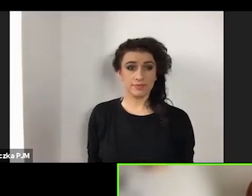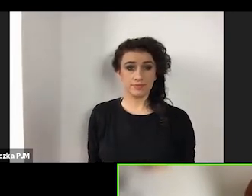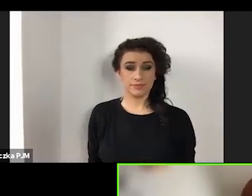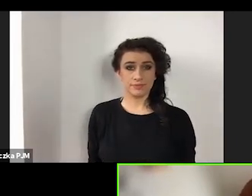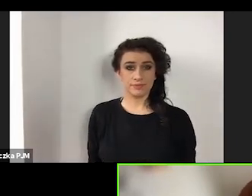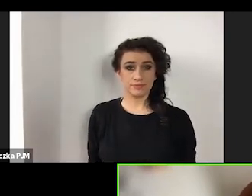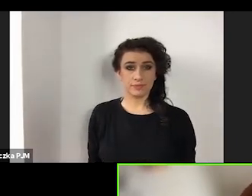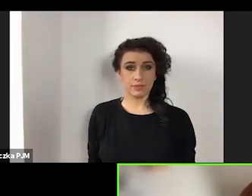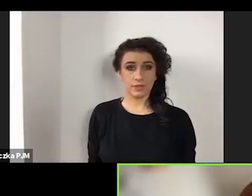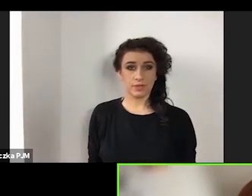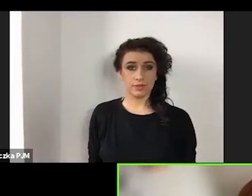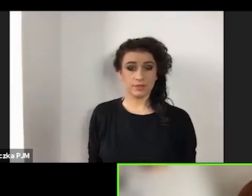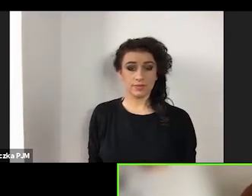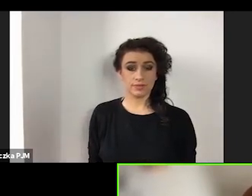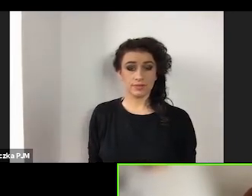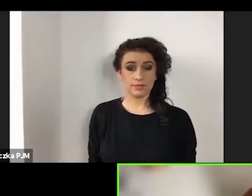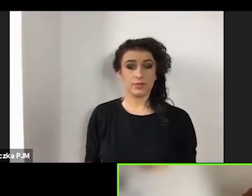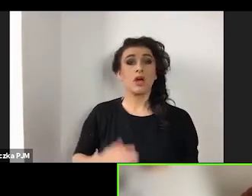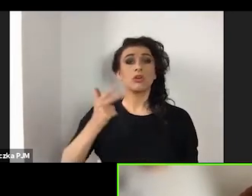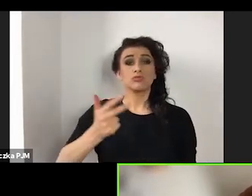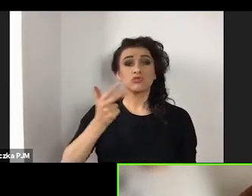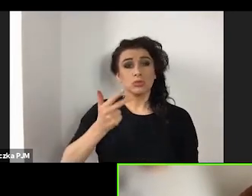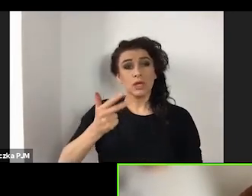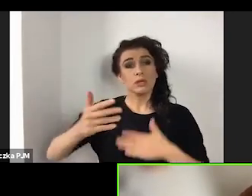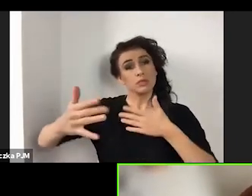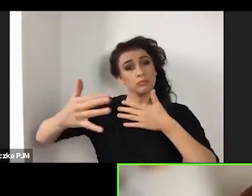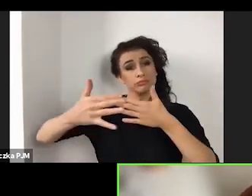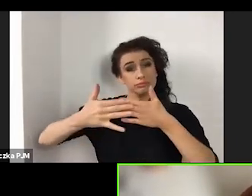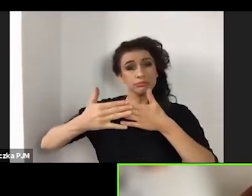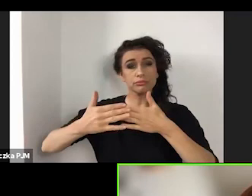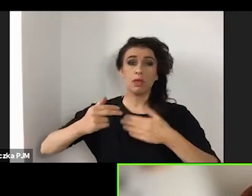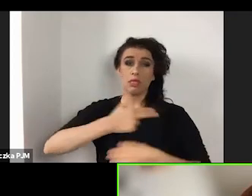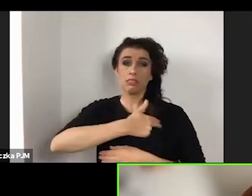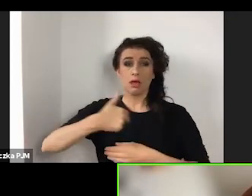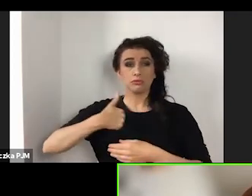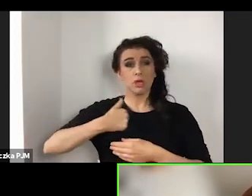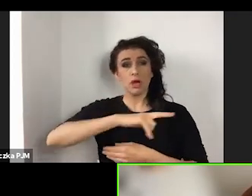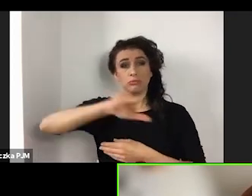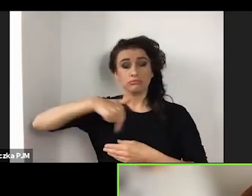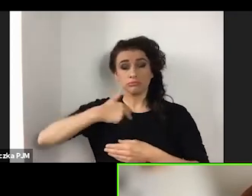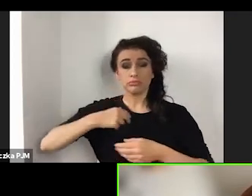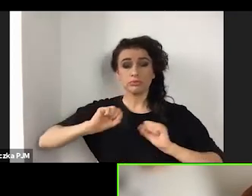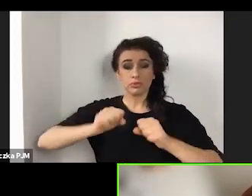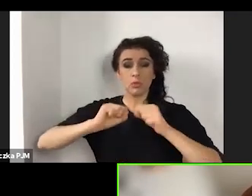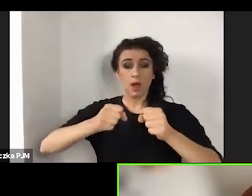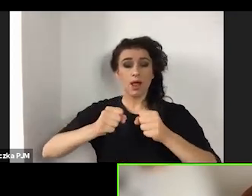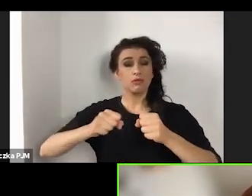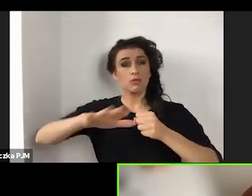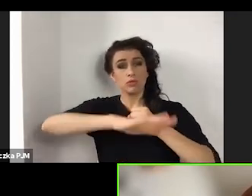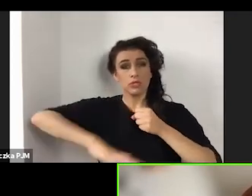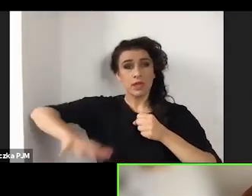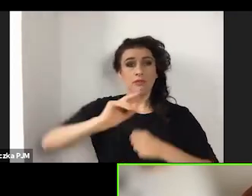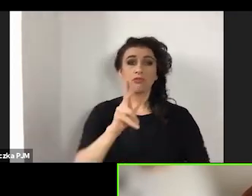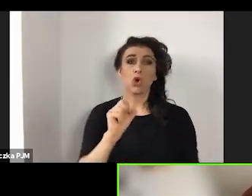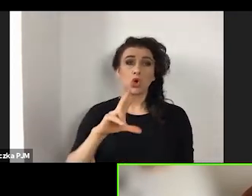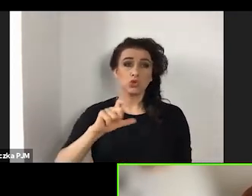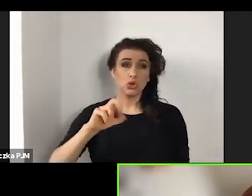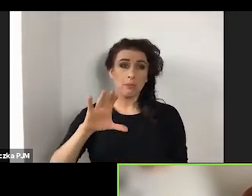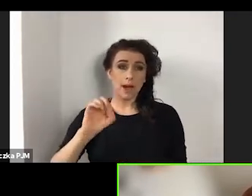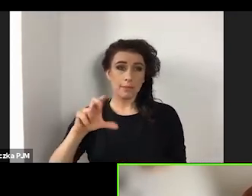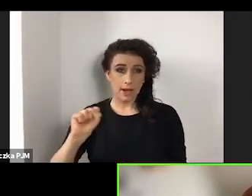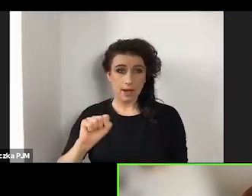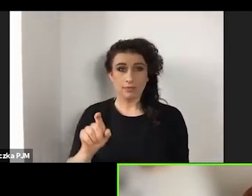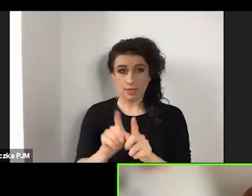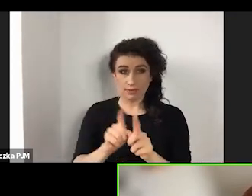already on our agenda. And well, and I would like to see